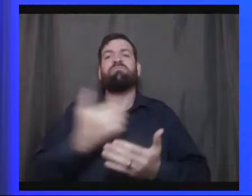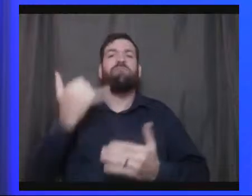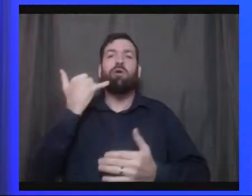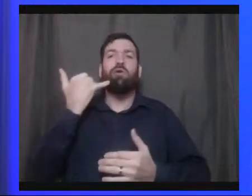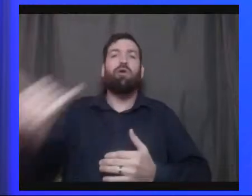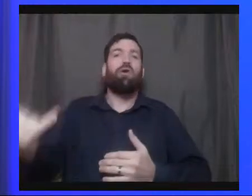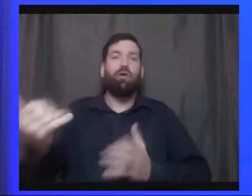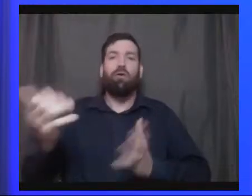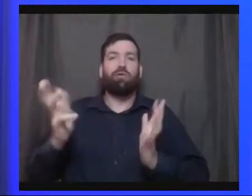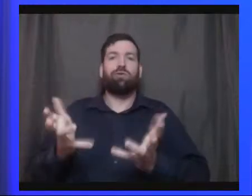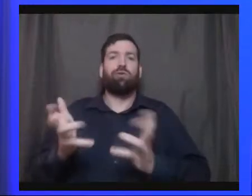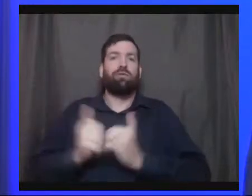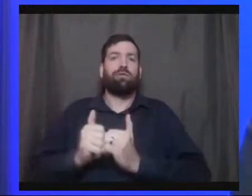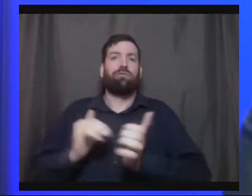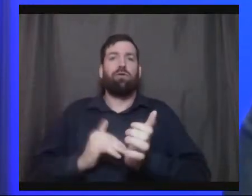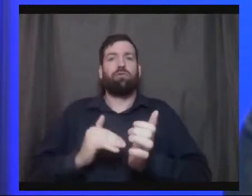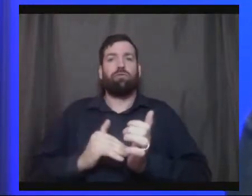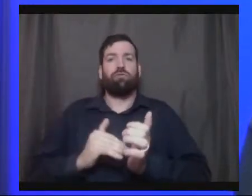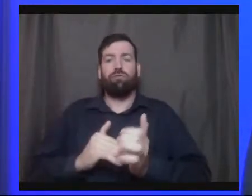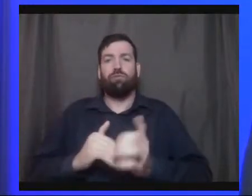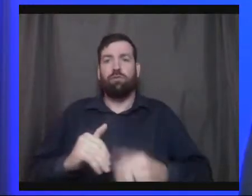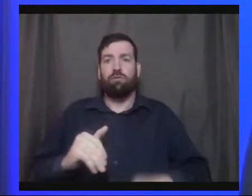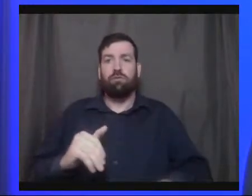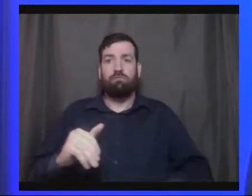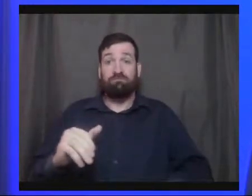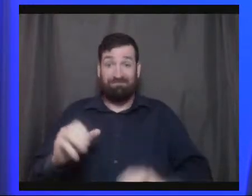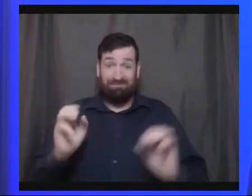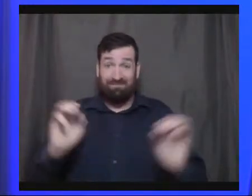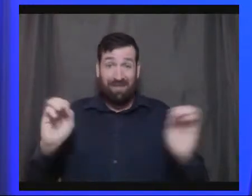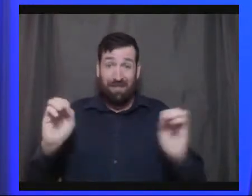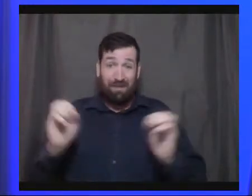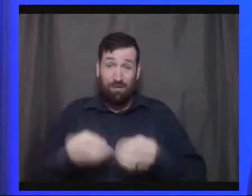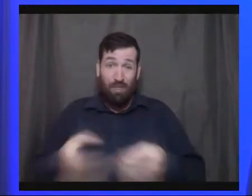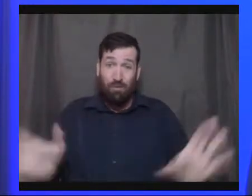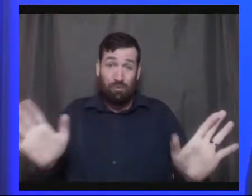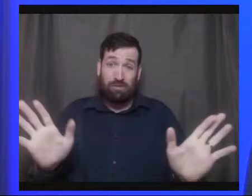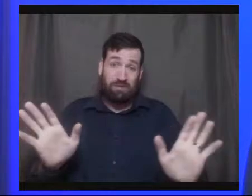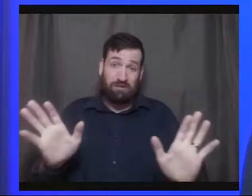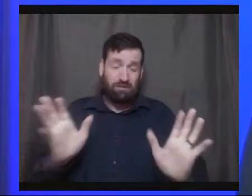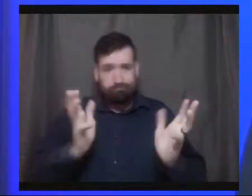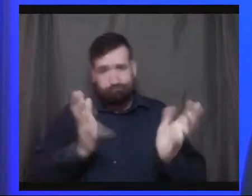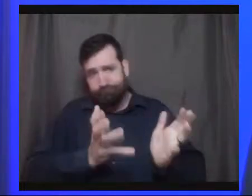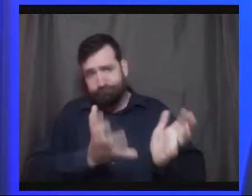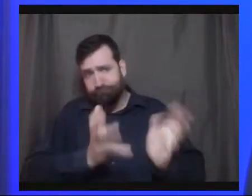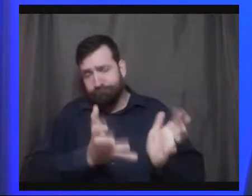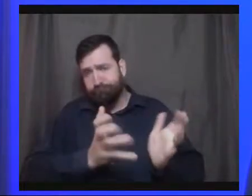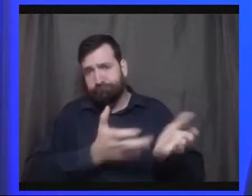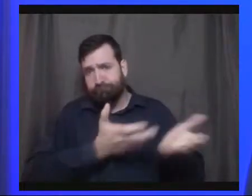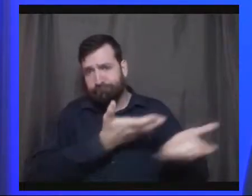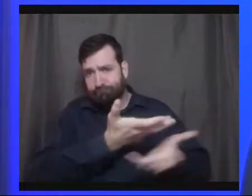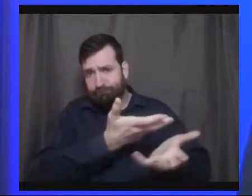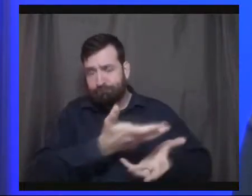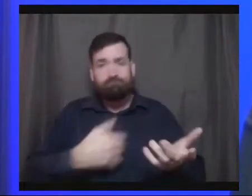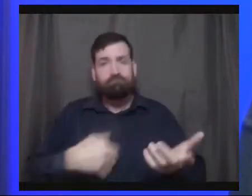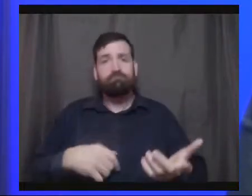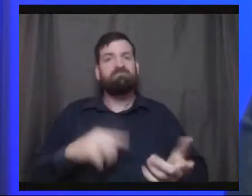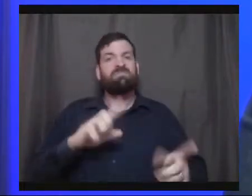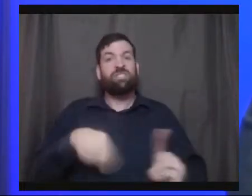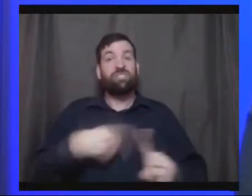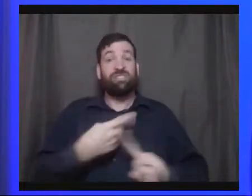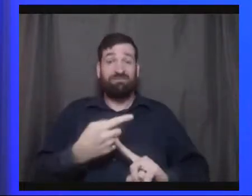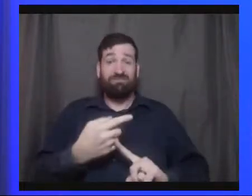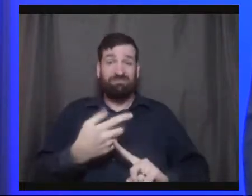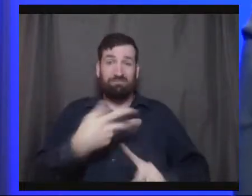physician's office. You have nothing to lose by talking about it, and just personal experience. I